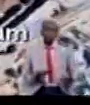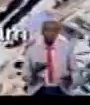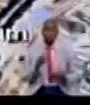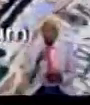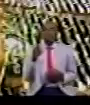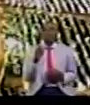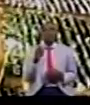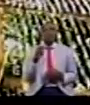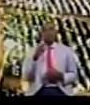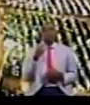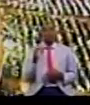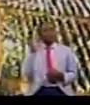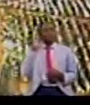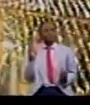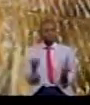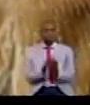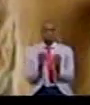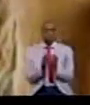should abide with you.